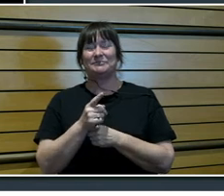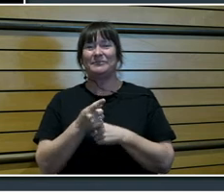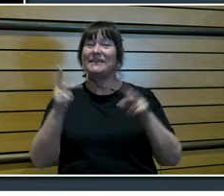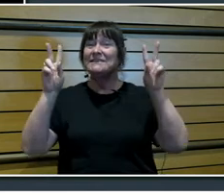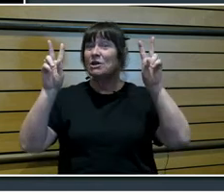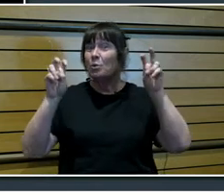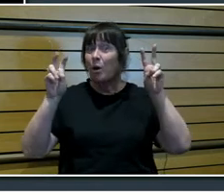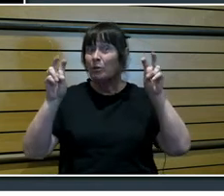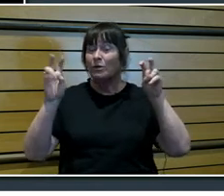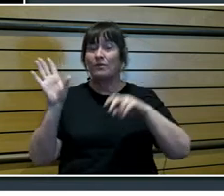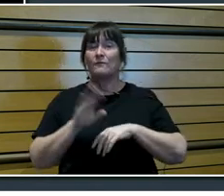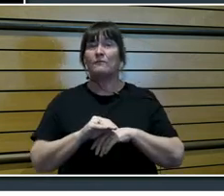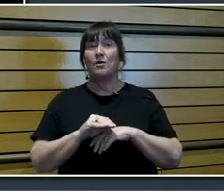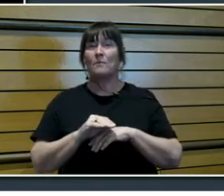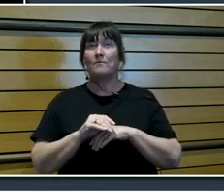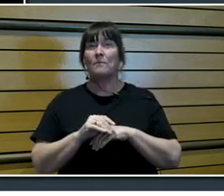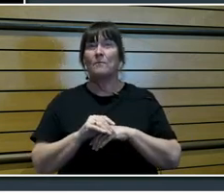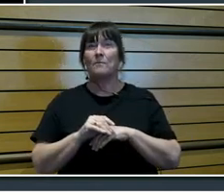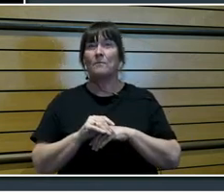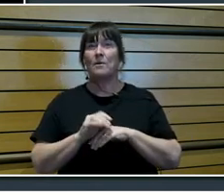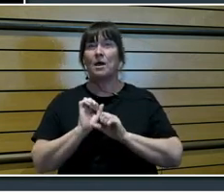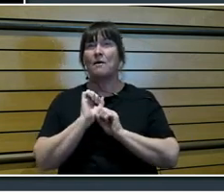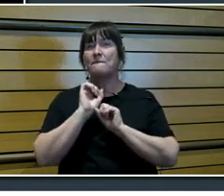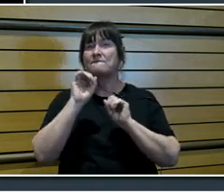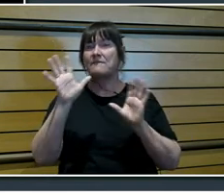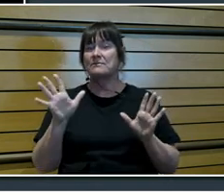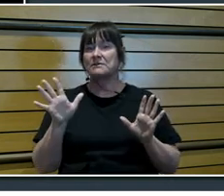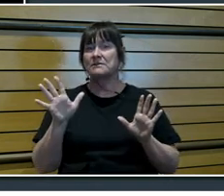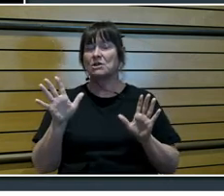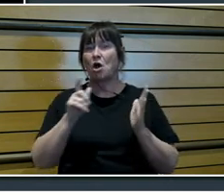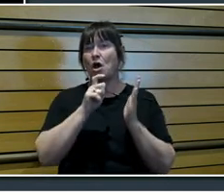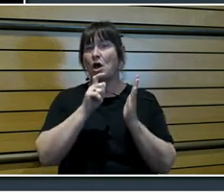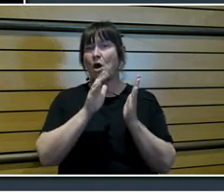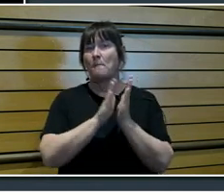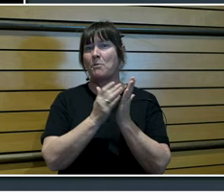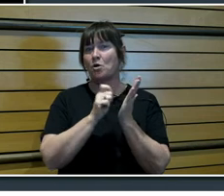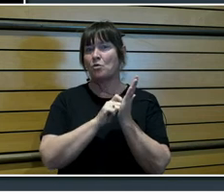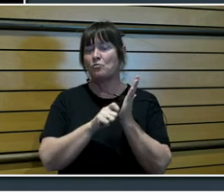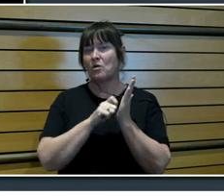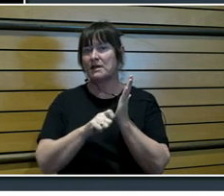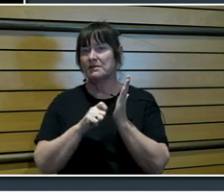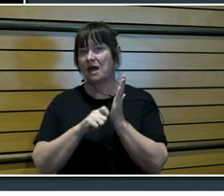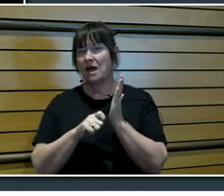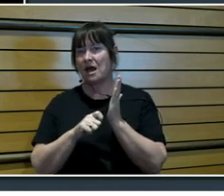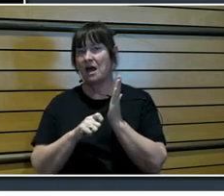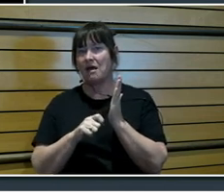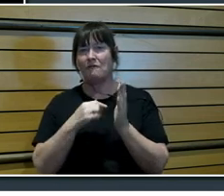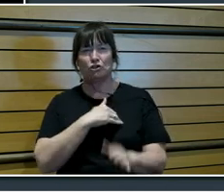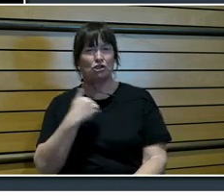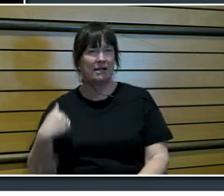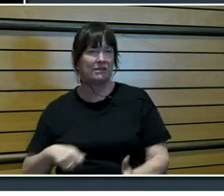Quote is from Lao Tzu, the famous author of Tao Te Ching, 2,500 years